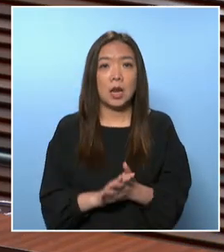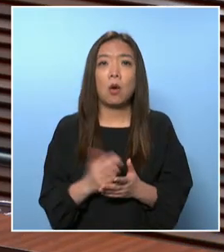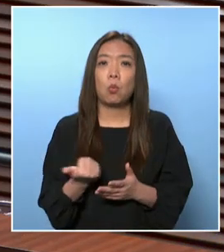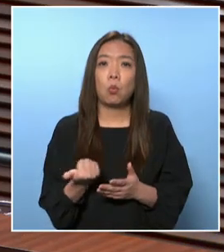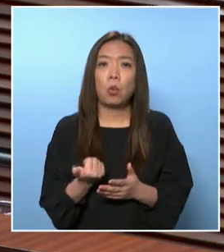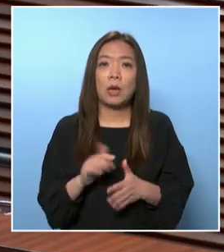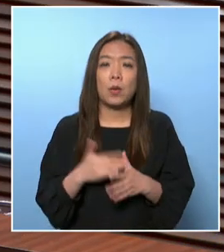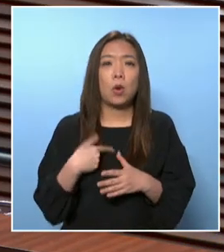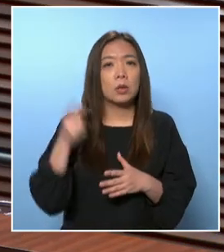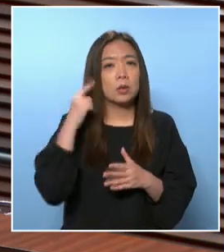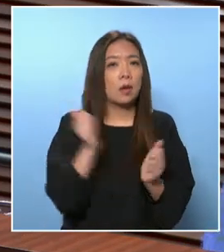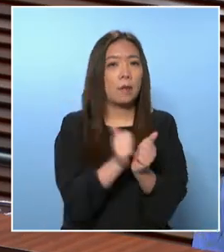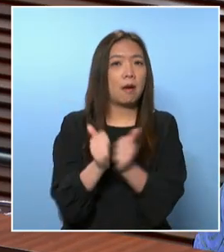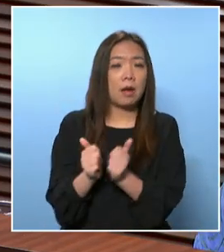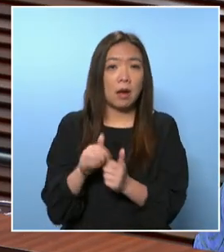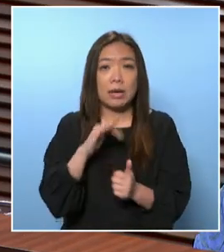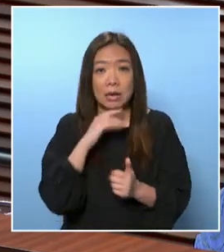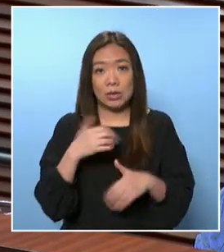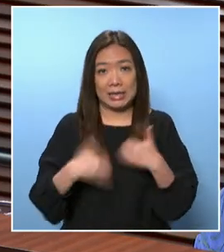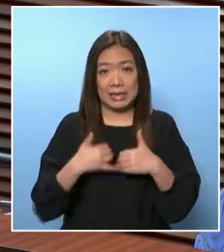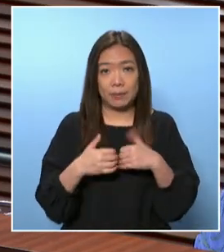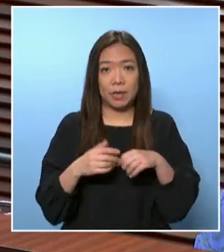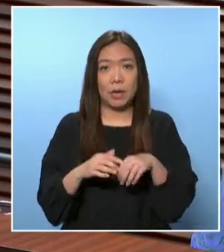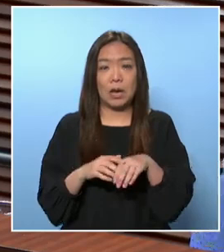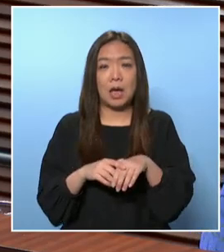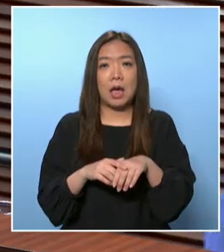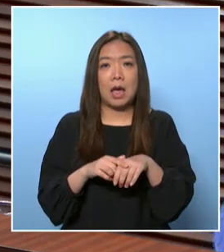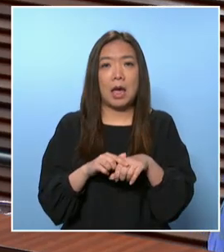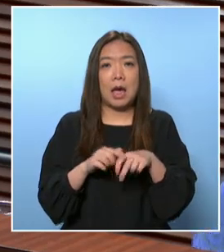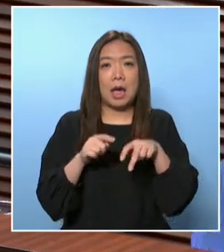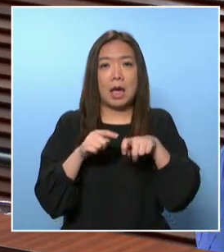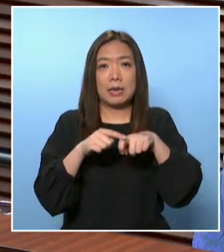surgery, things are really wonderful. I've got a friend,